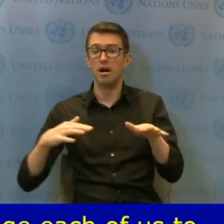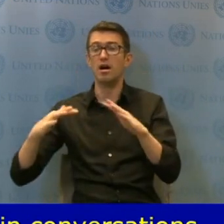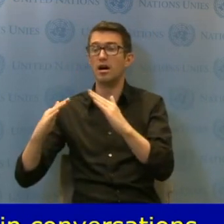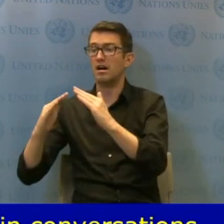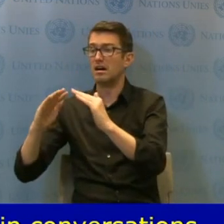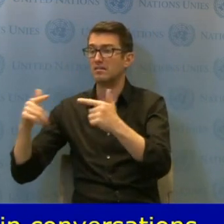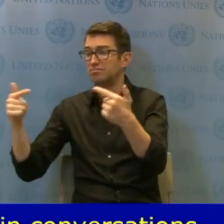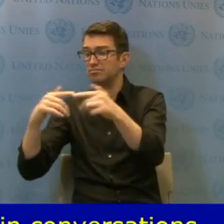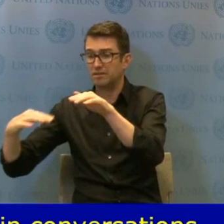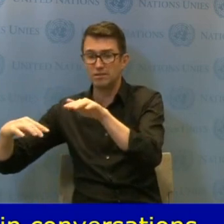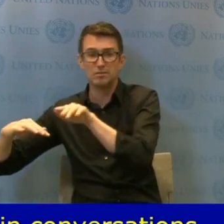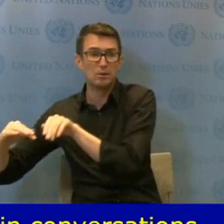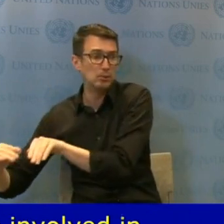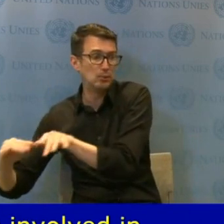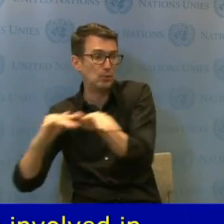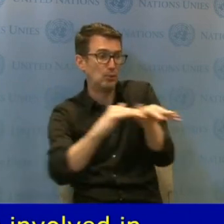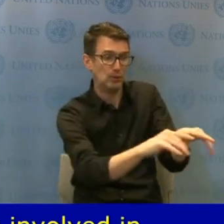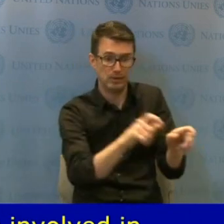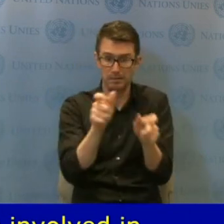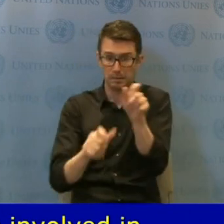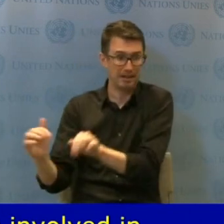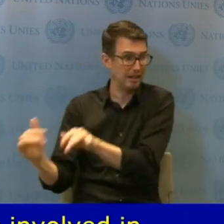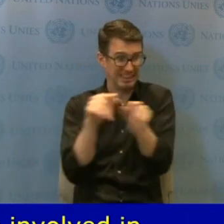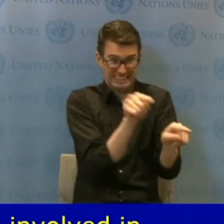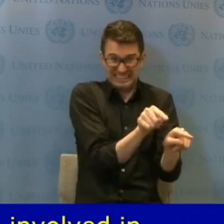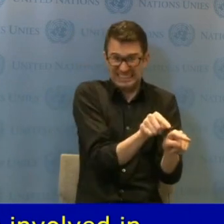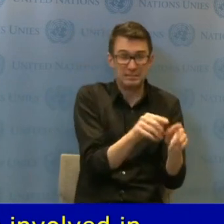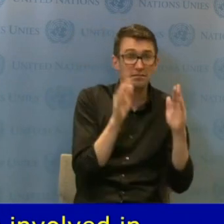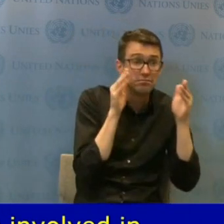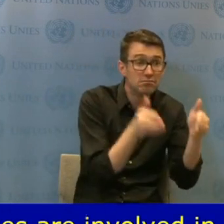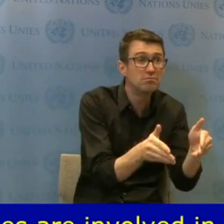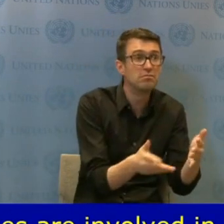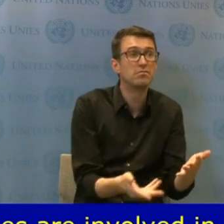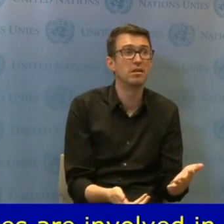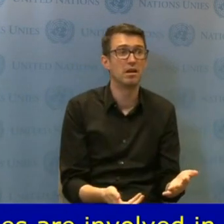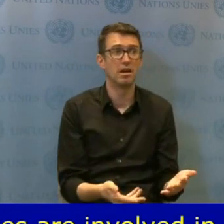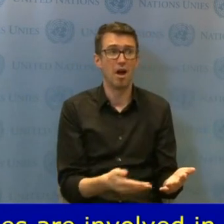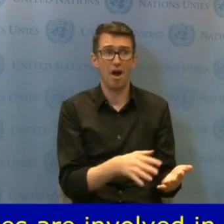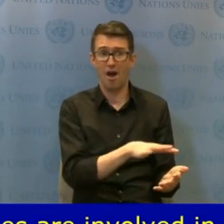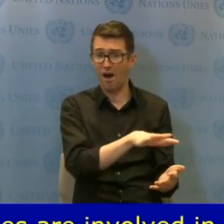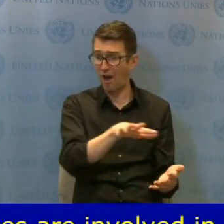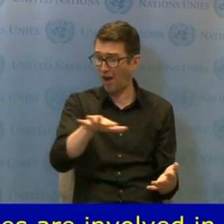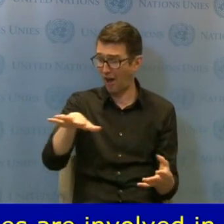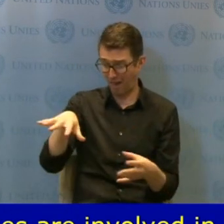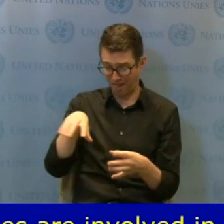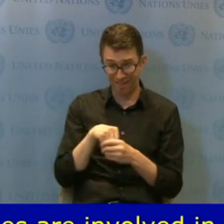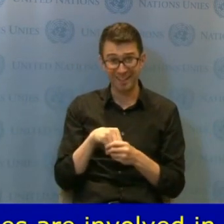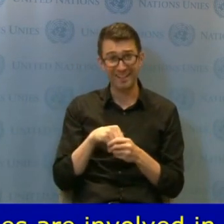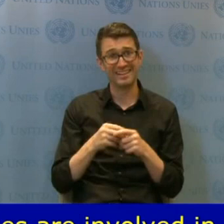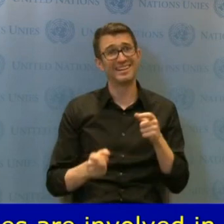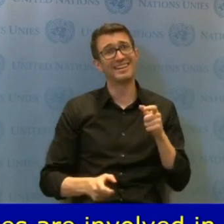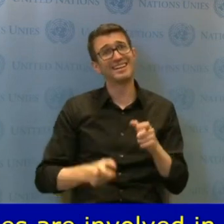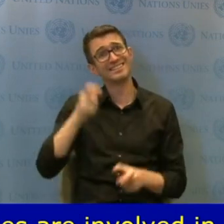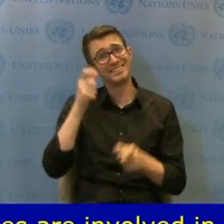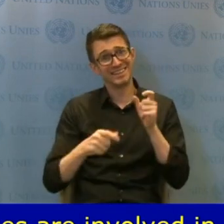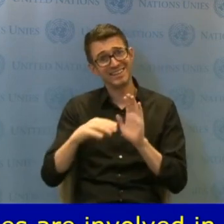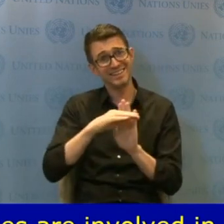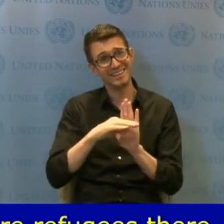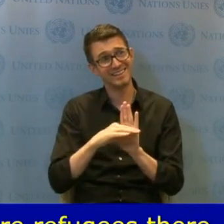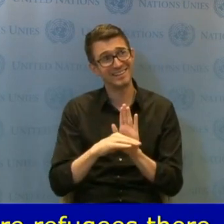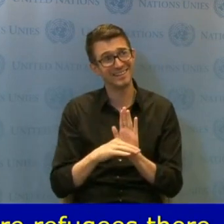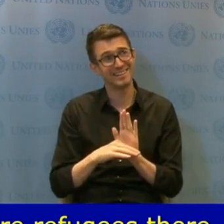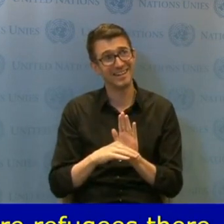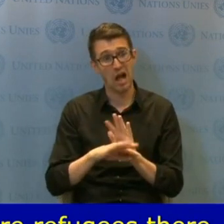urban dimension to all of these issues, as well as an accessibility dimension to all of these issues. If